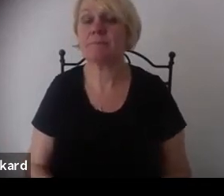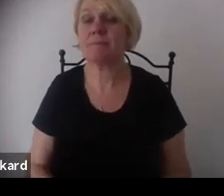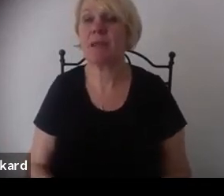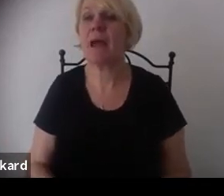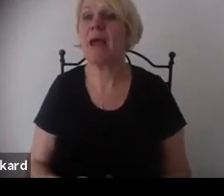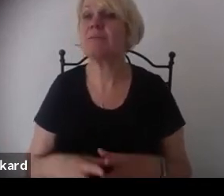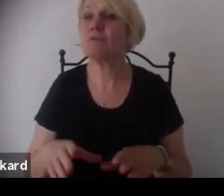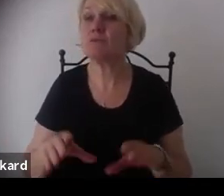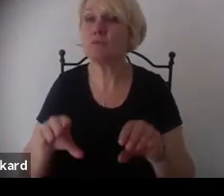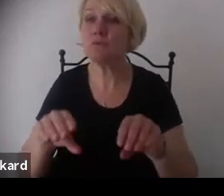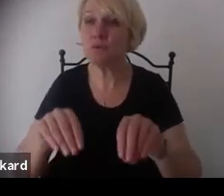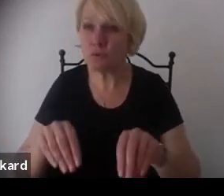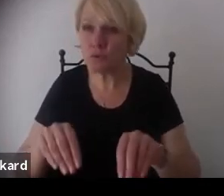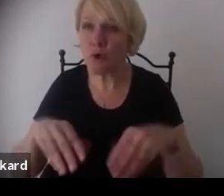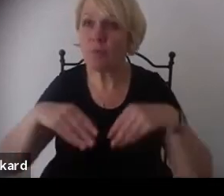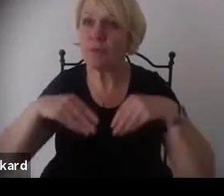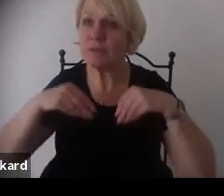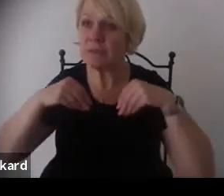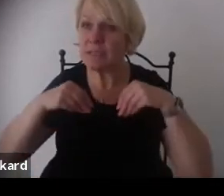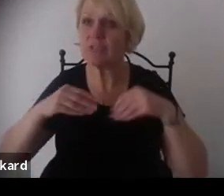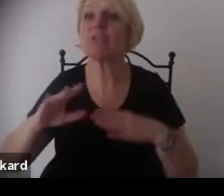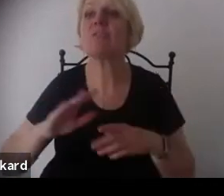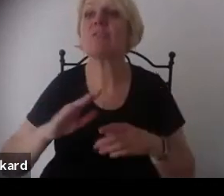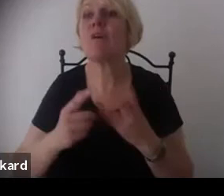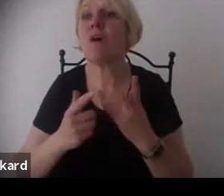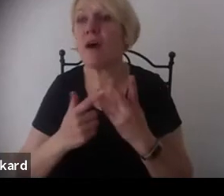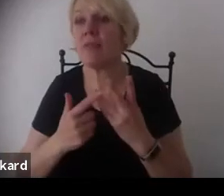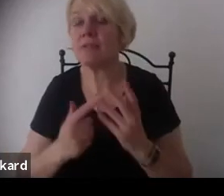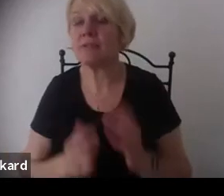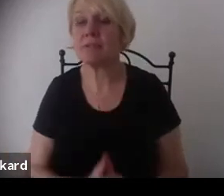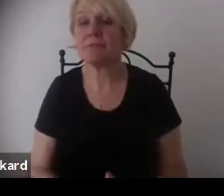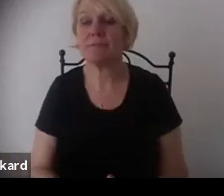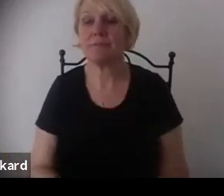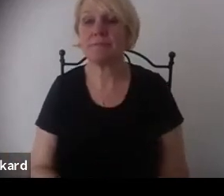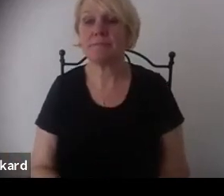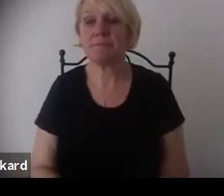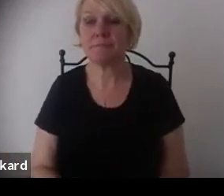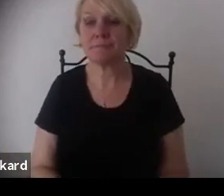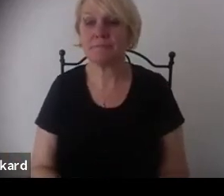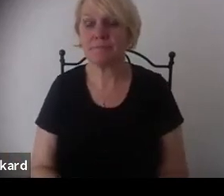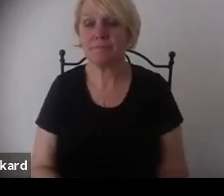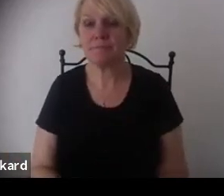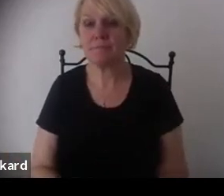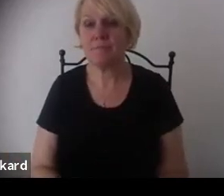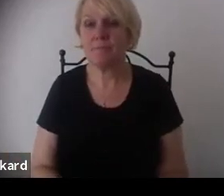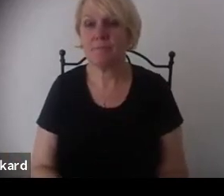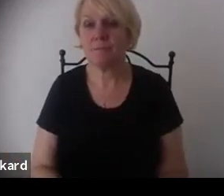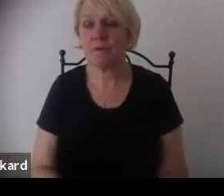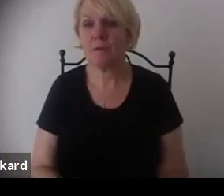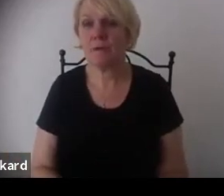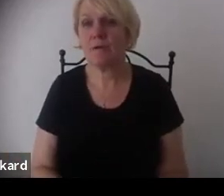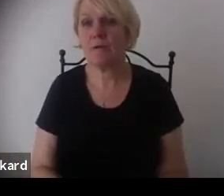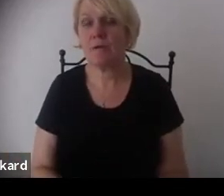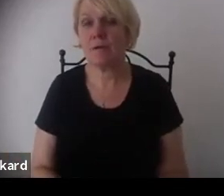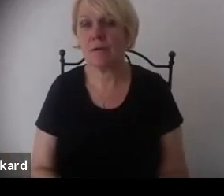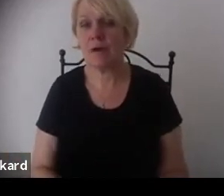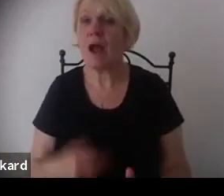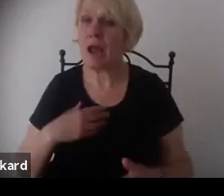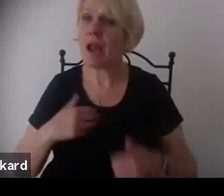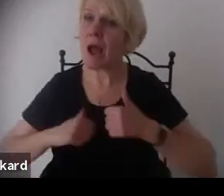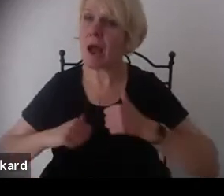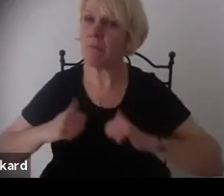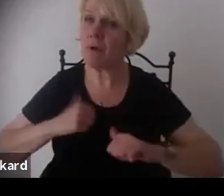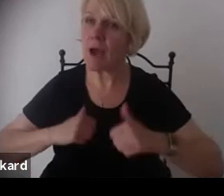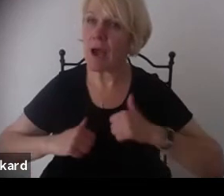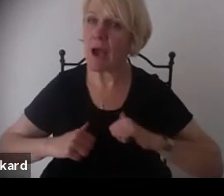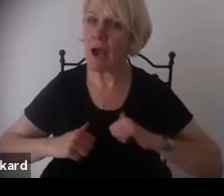is a work that was very intensive for our trust to carry out, but we did it very safely. And I'm actually very proud of